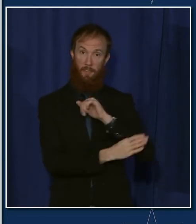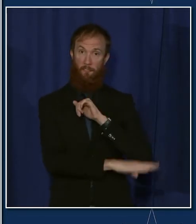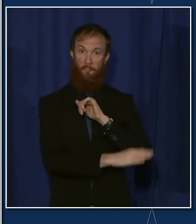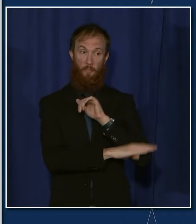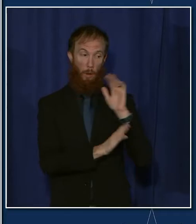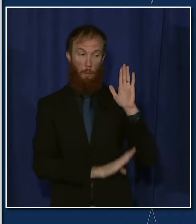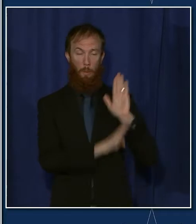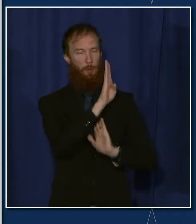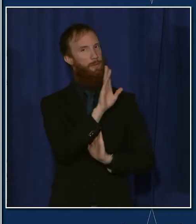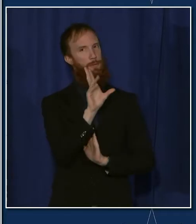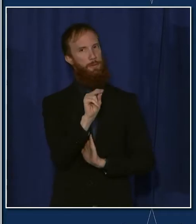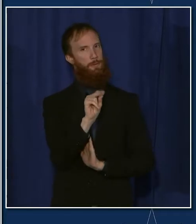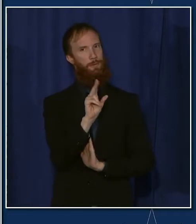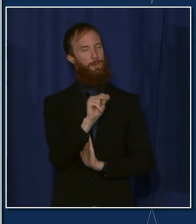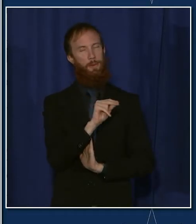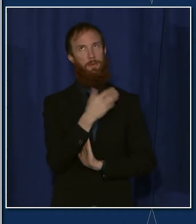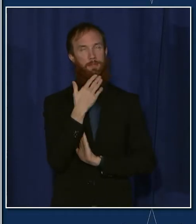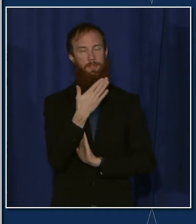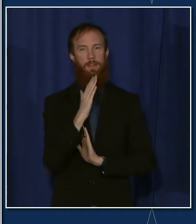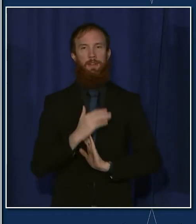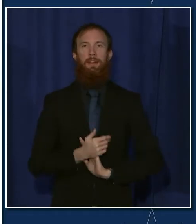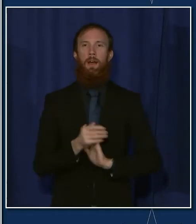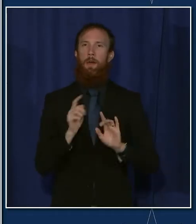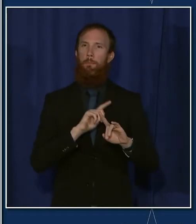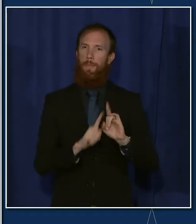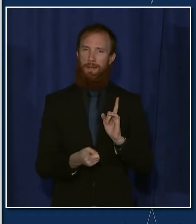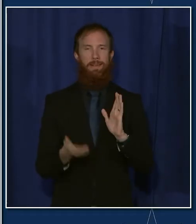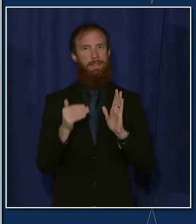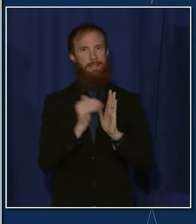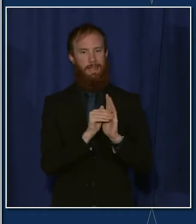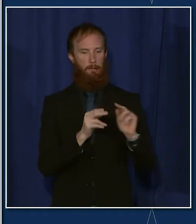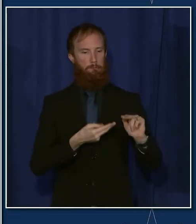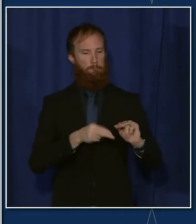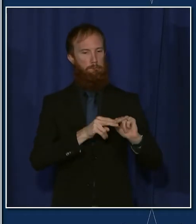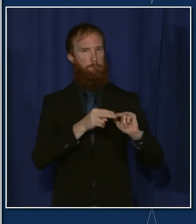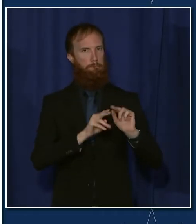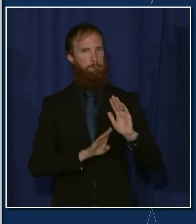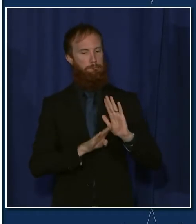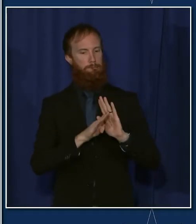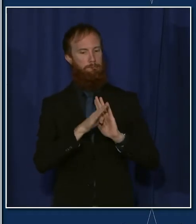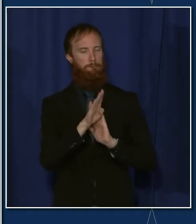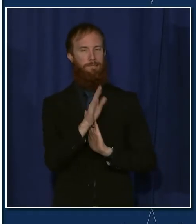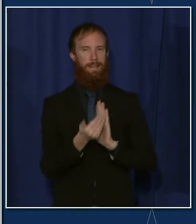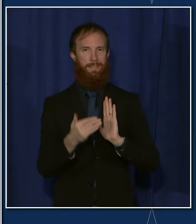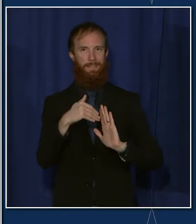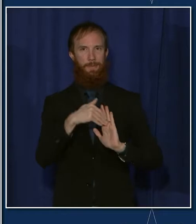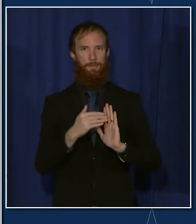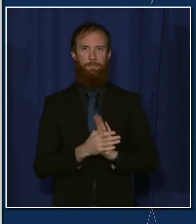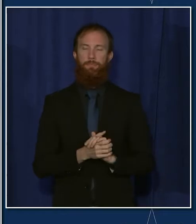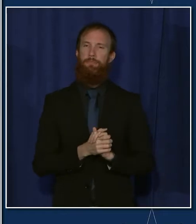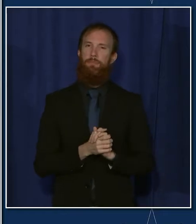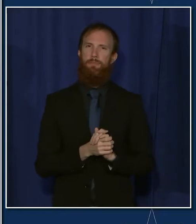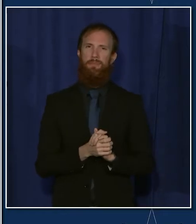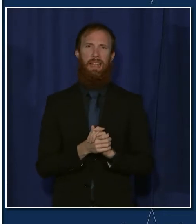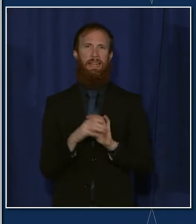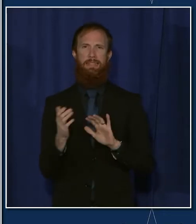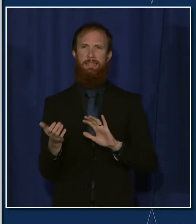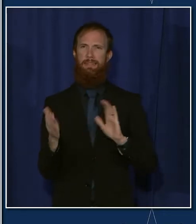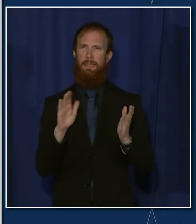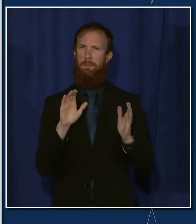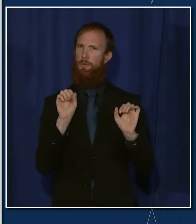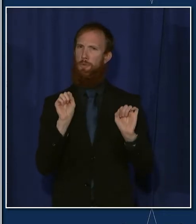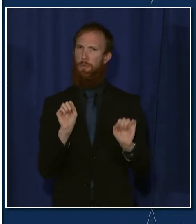goodness, but definitely back on the up as we're moving into the winter season. And similarly, you can